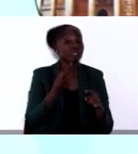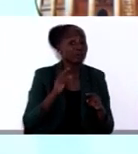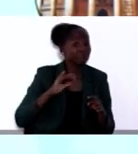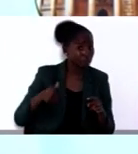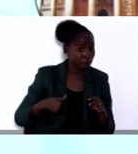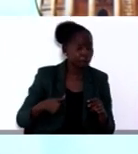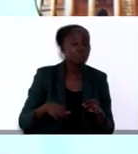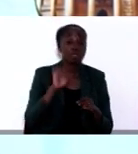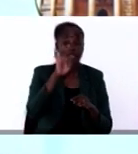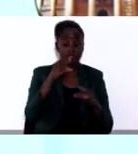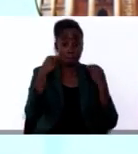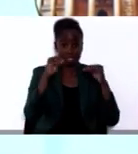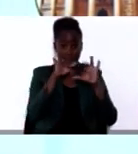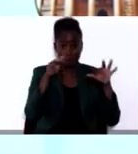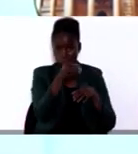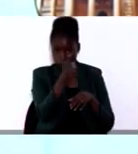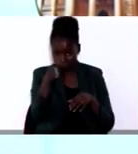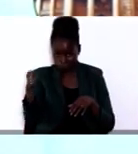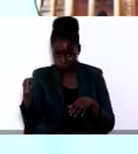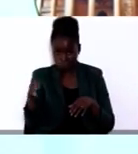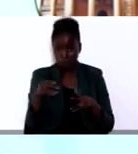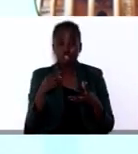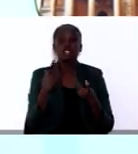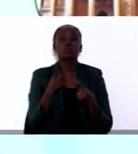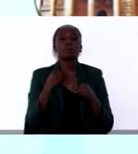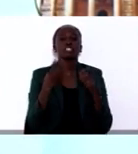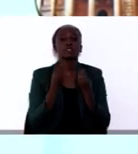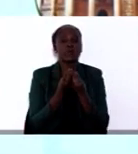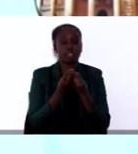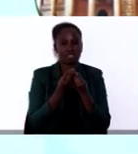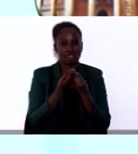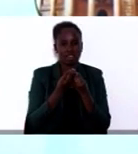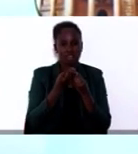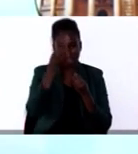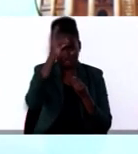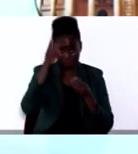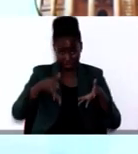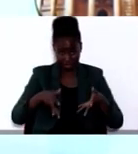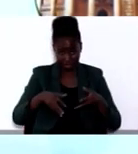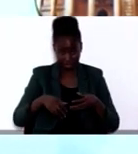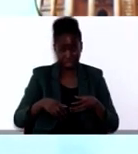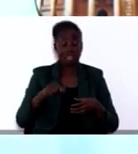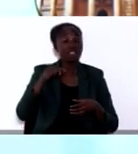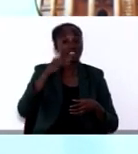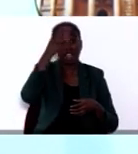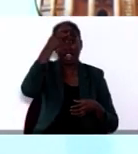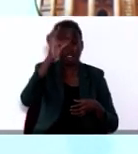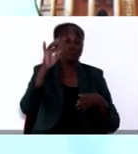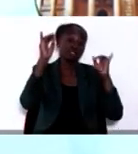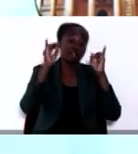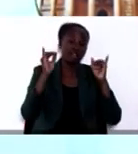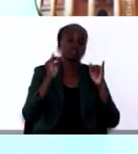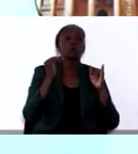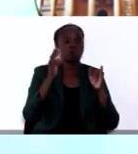if there are business people here doing business with the Gauteng government, this thing called the government price has come to